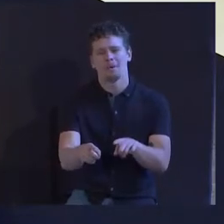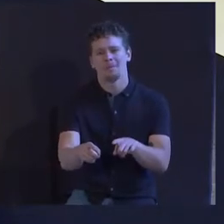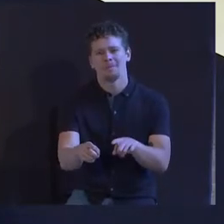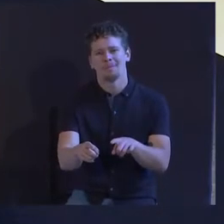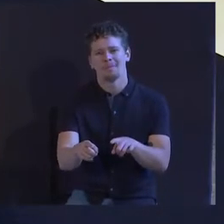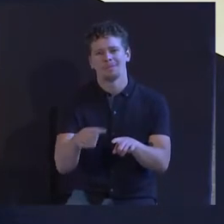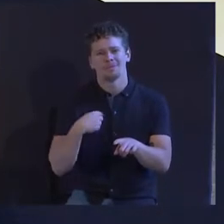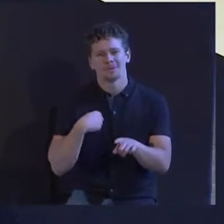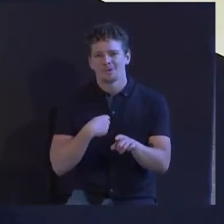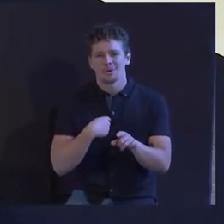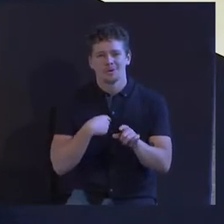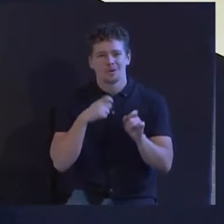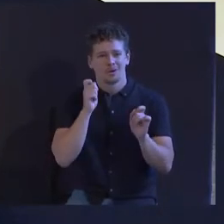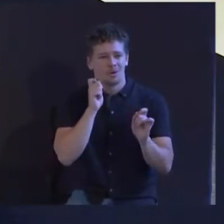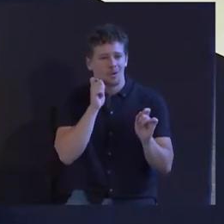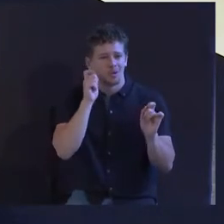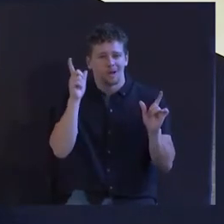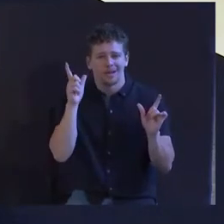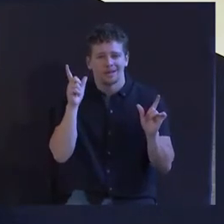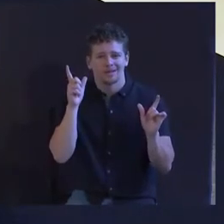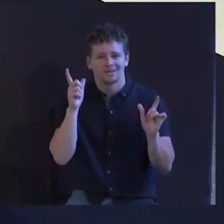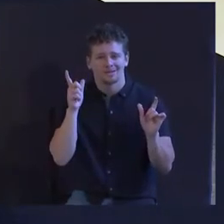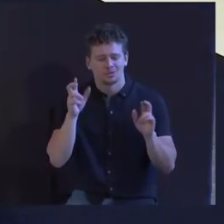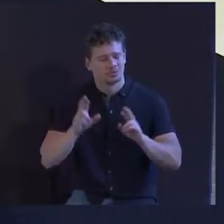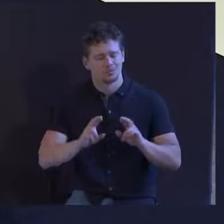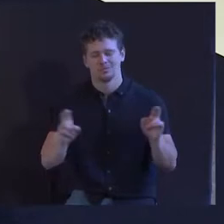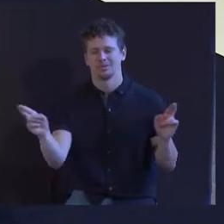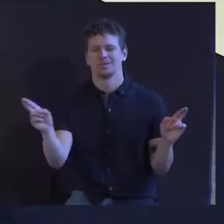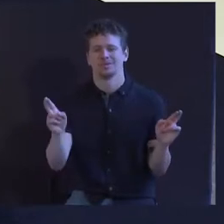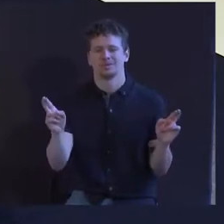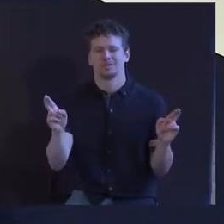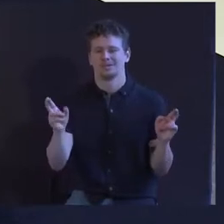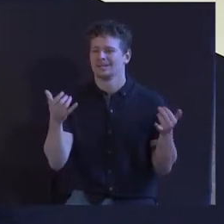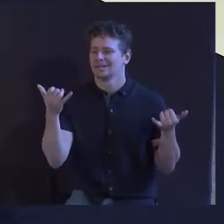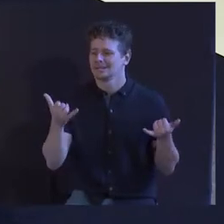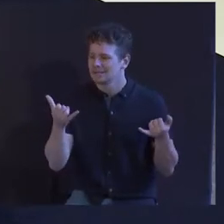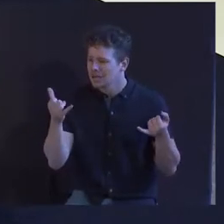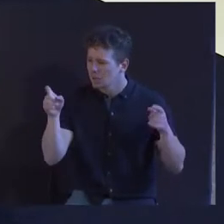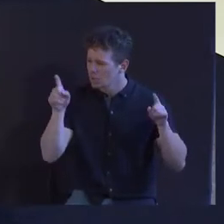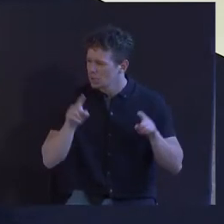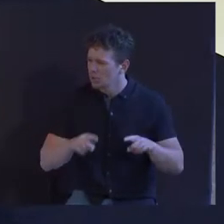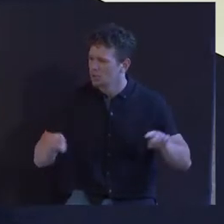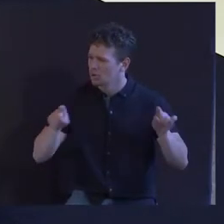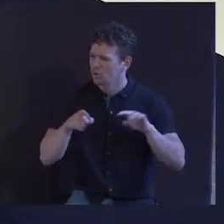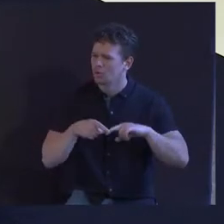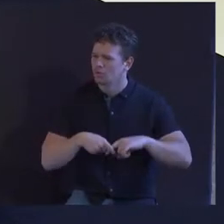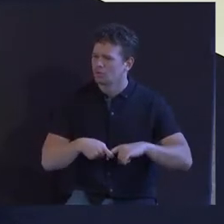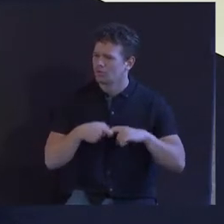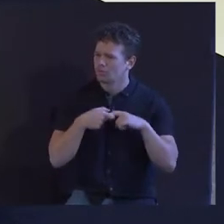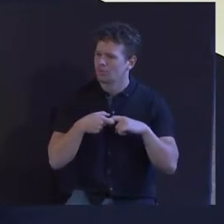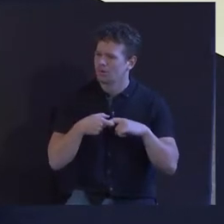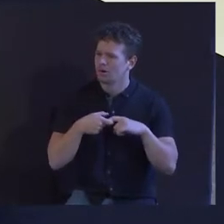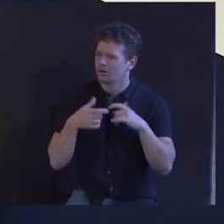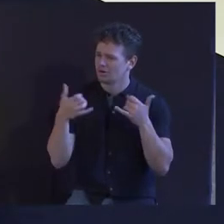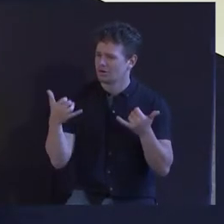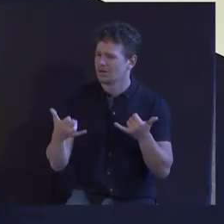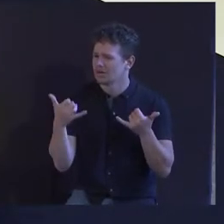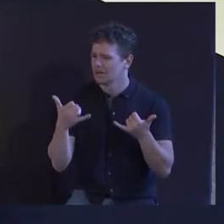And you, my friends, from what do you pause at this turning point?